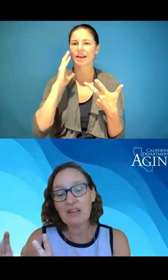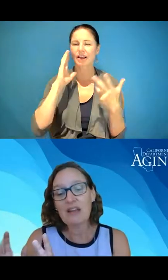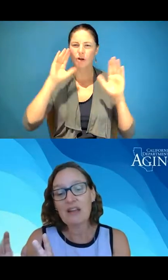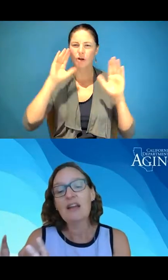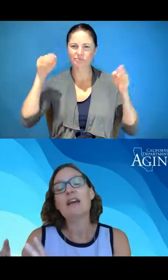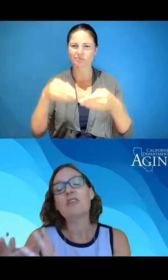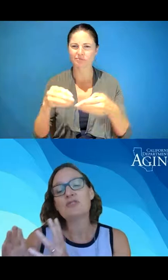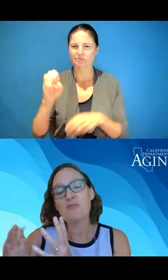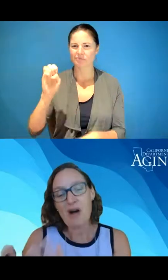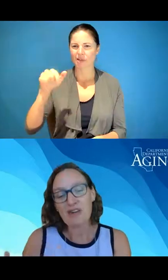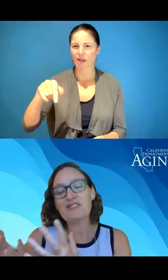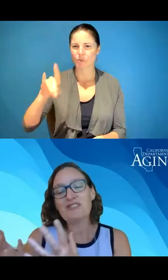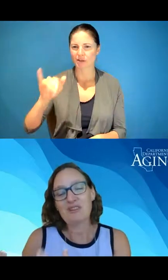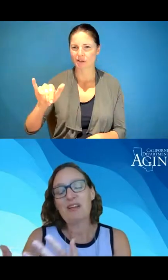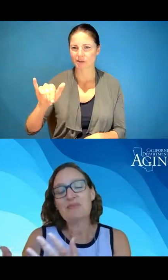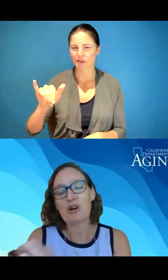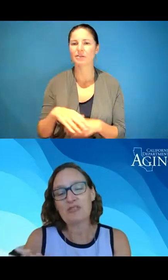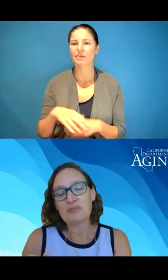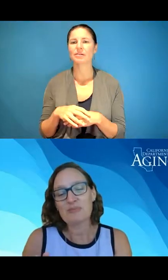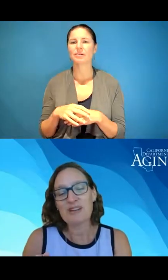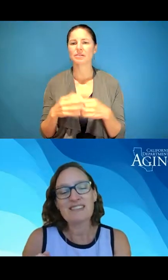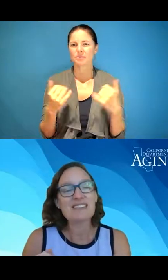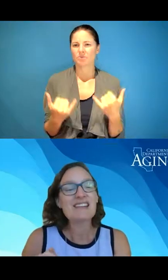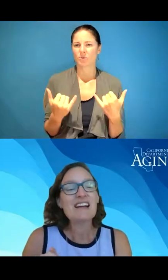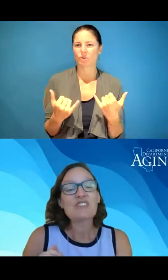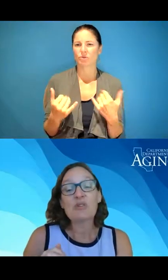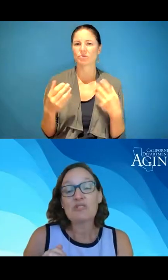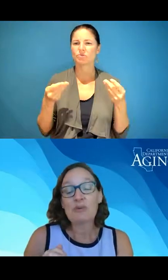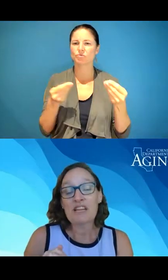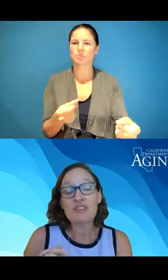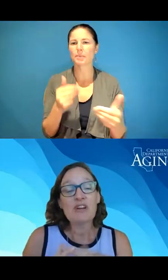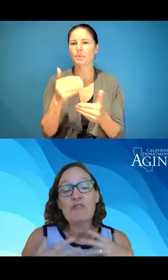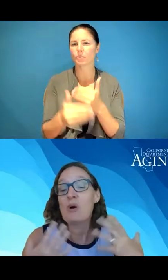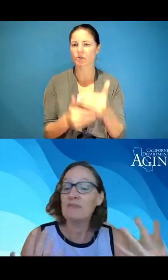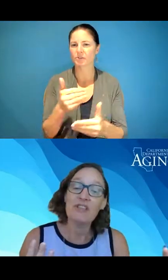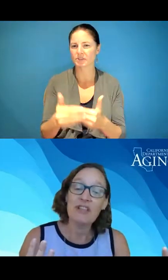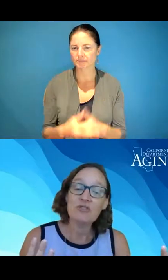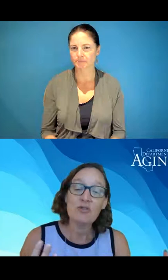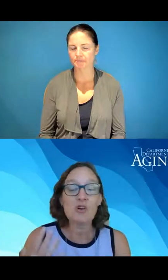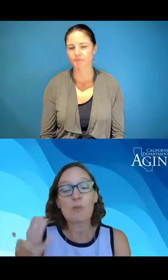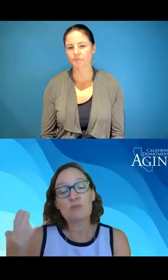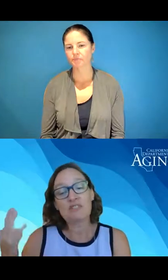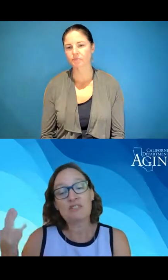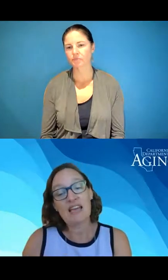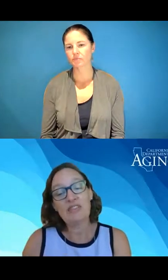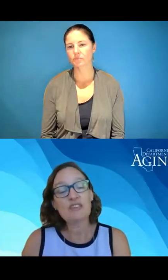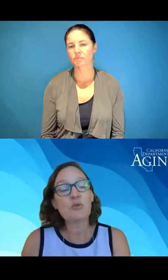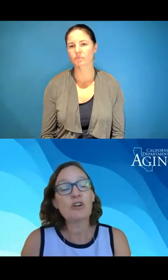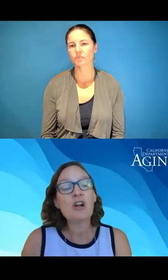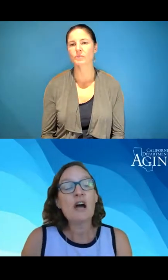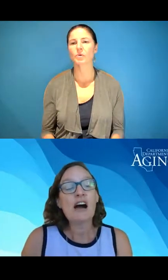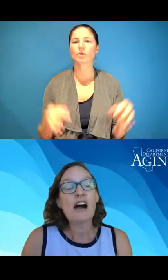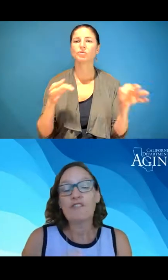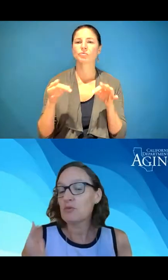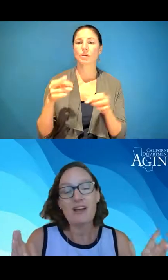equity and also modern and streamlined partnerships and processes. So to present to you kind of what we've done the last quarter and what's ahead the next